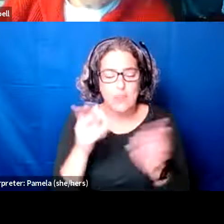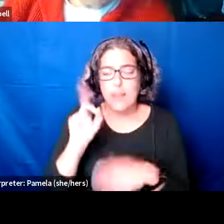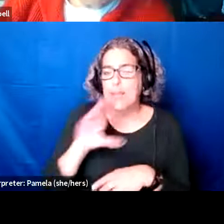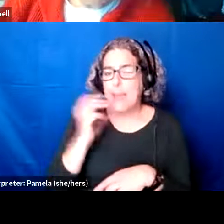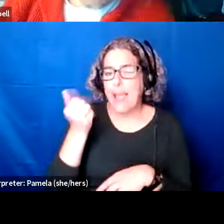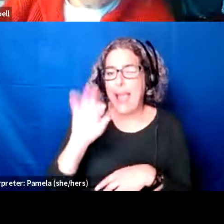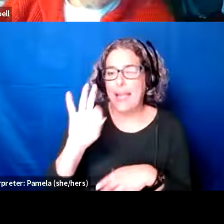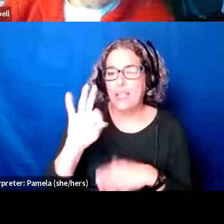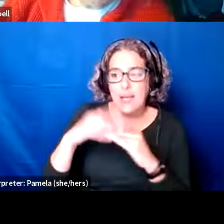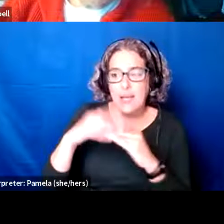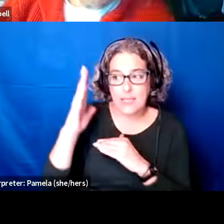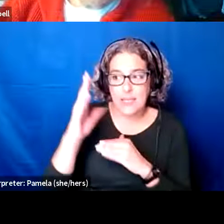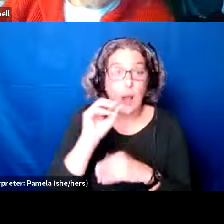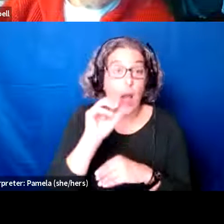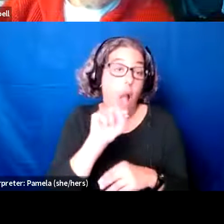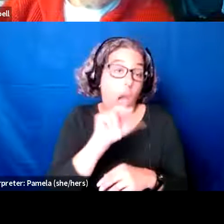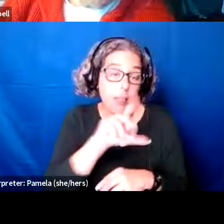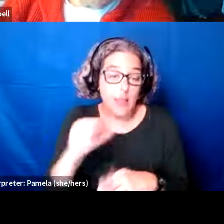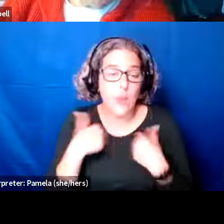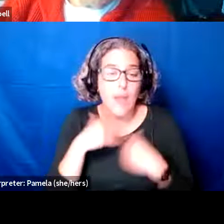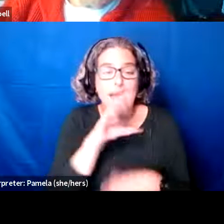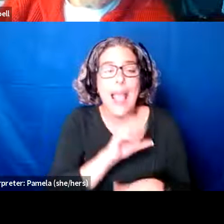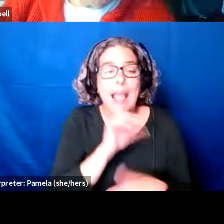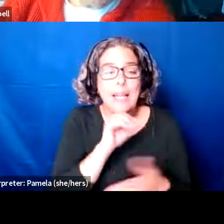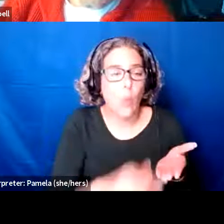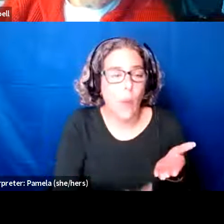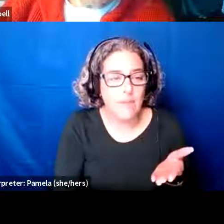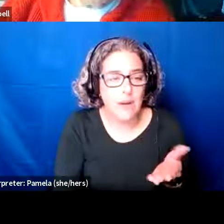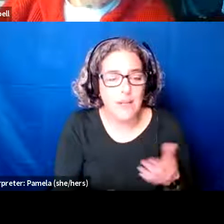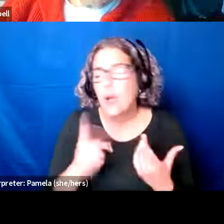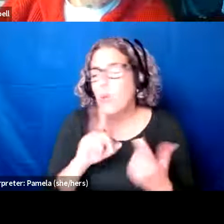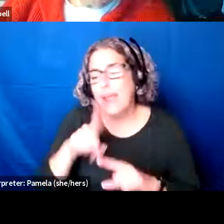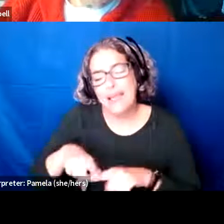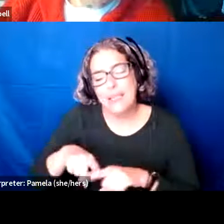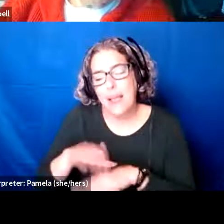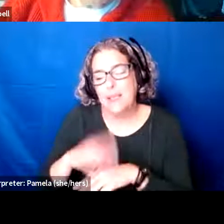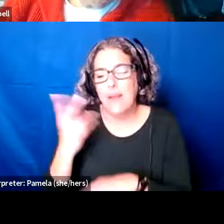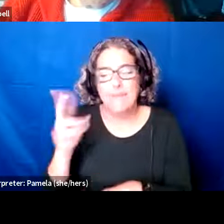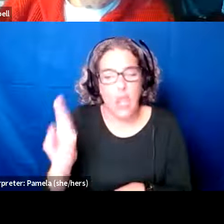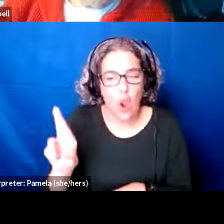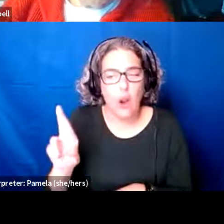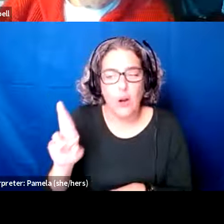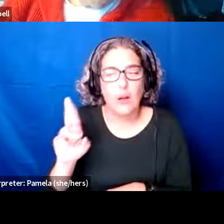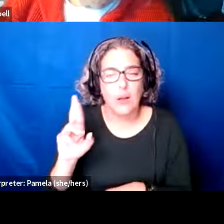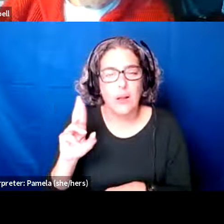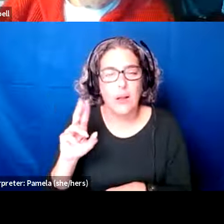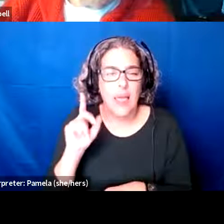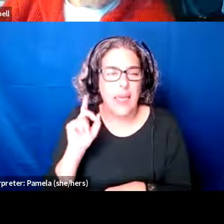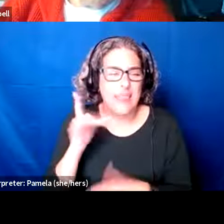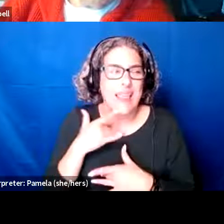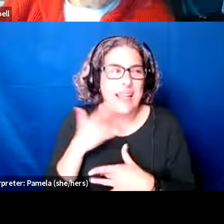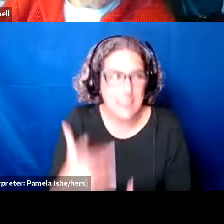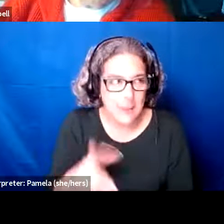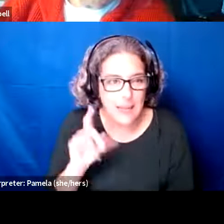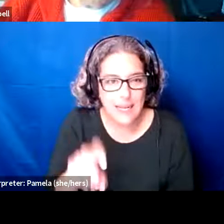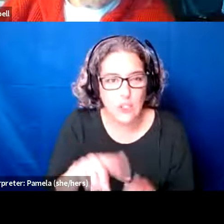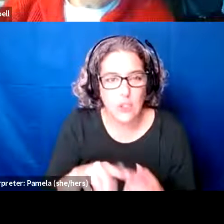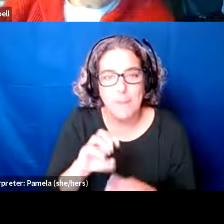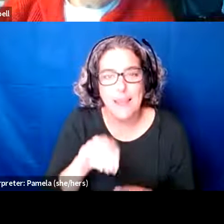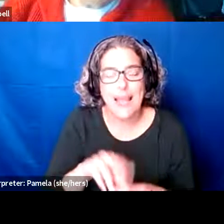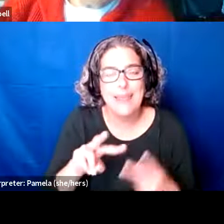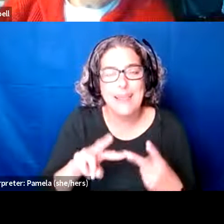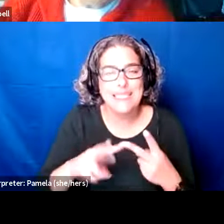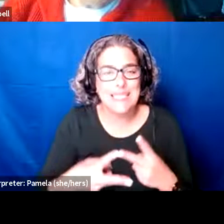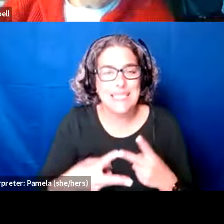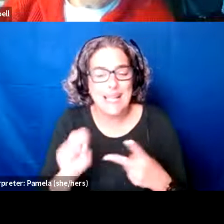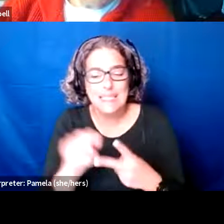age waiver, or they have to be in their, depending on what VR refers, typically they have to be in their second semester of their last year of high